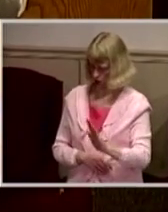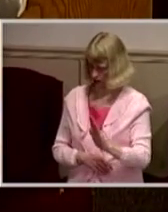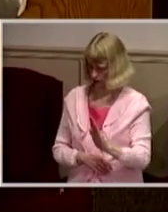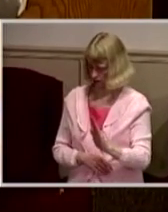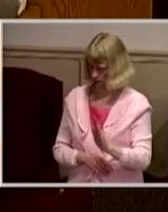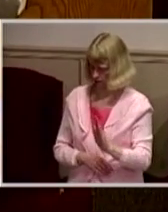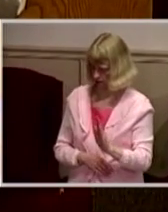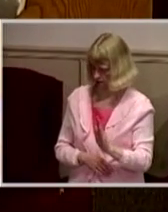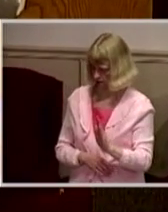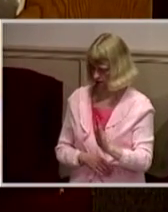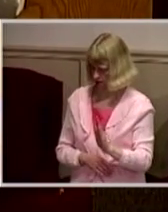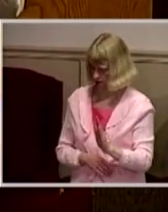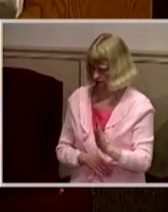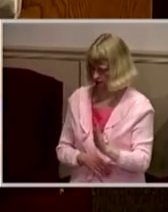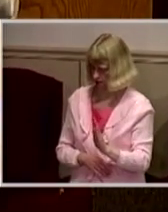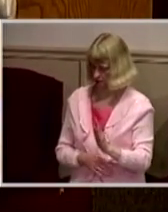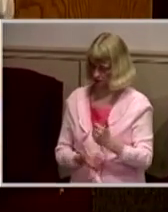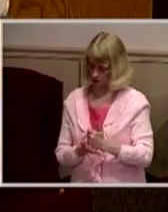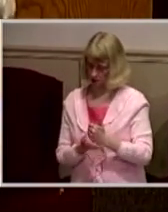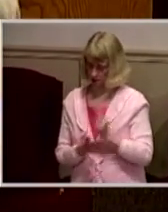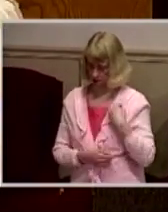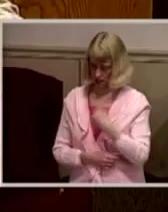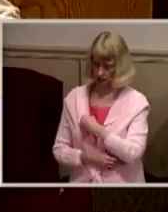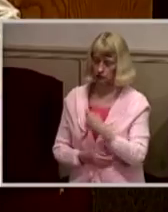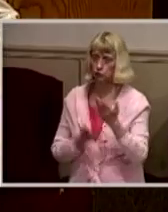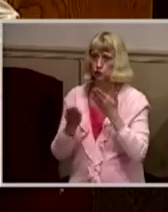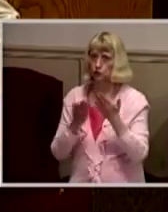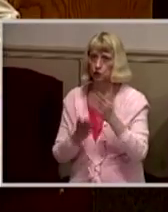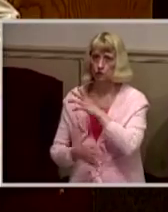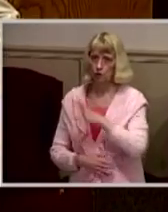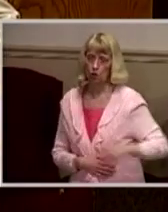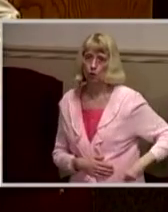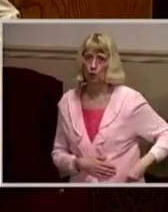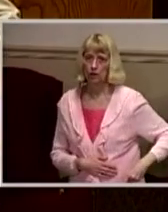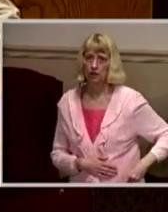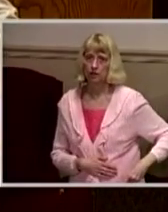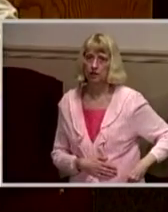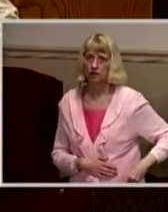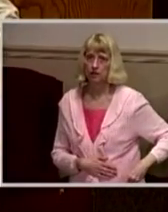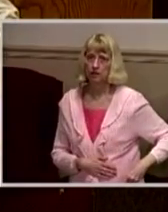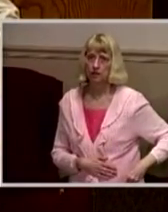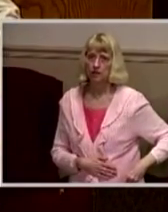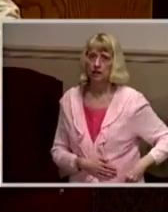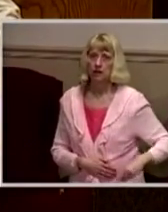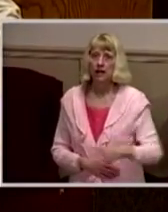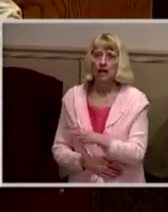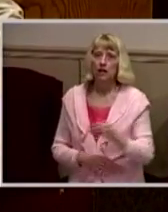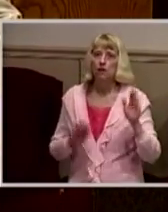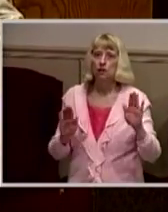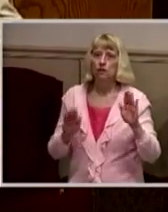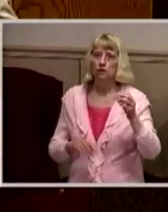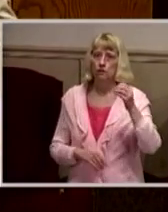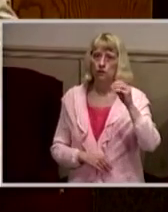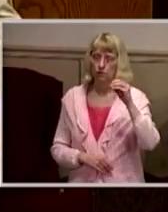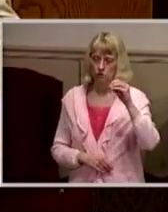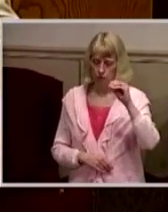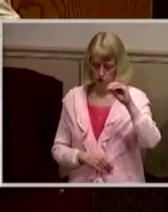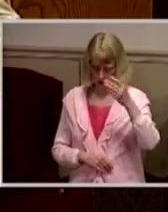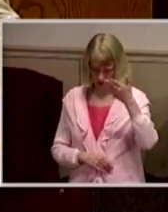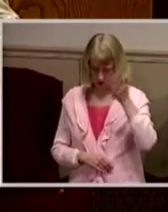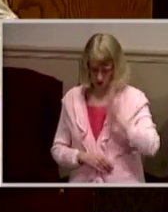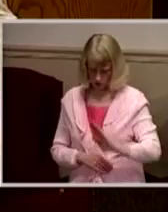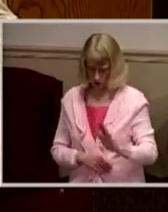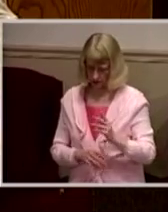that enables us to serve the Lord And it's the wonderful grace of God